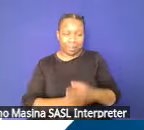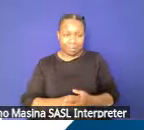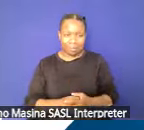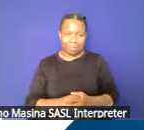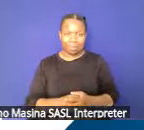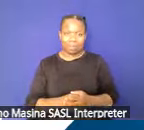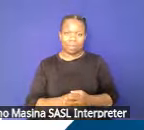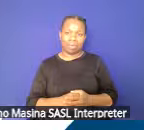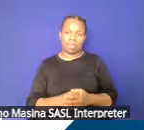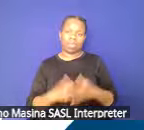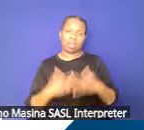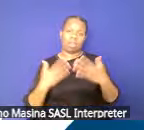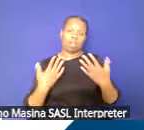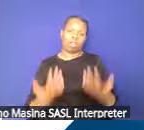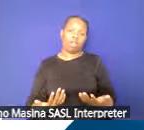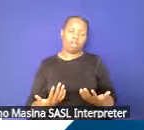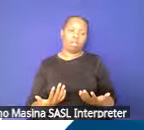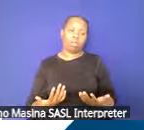let's for